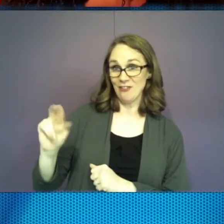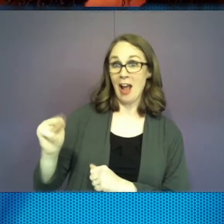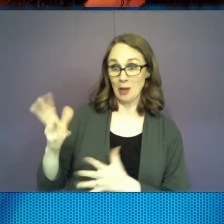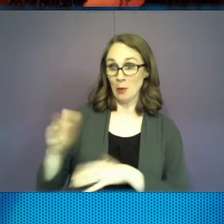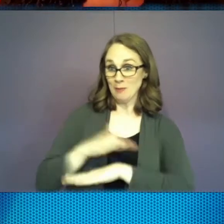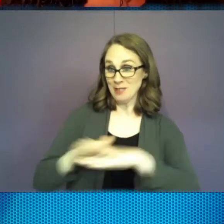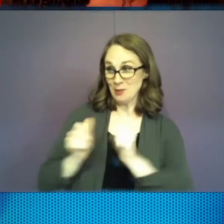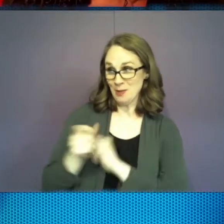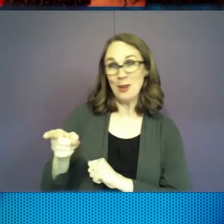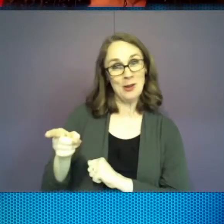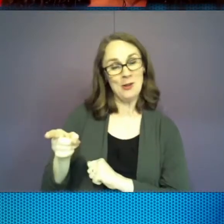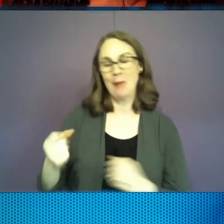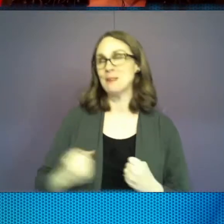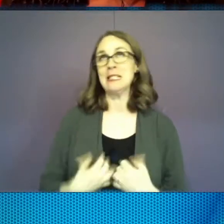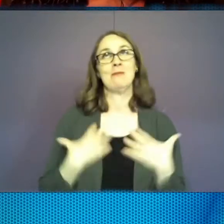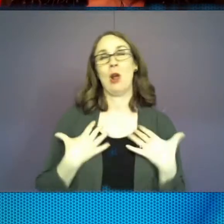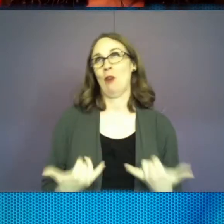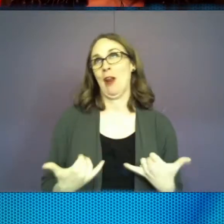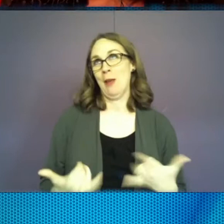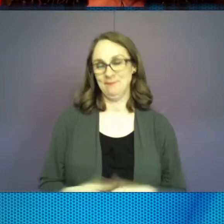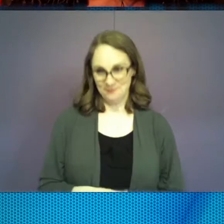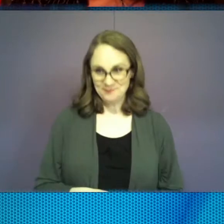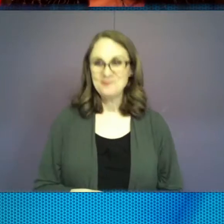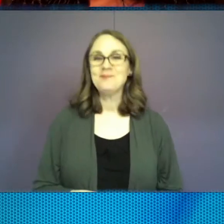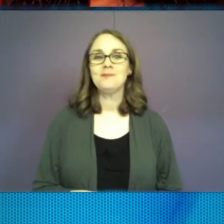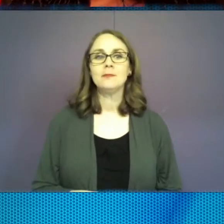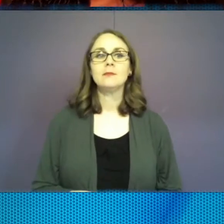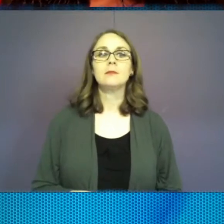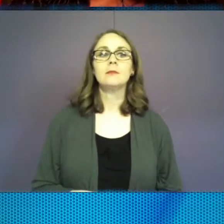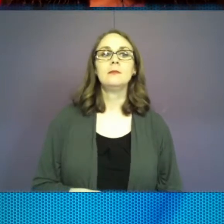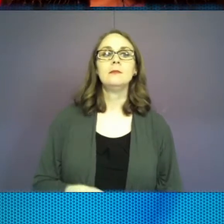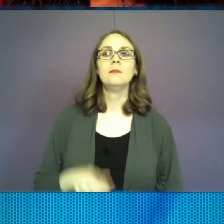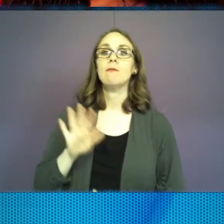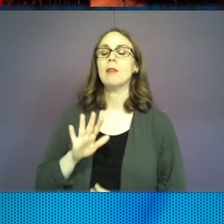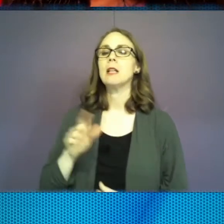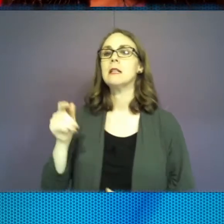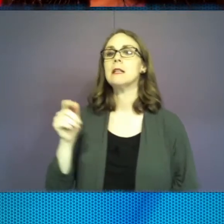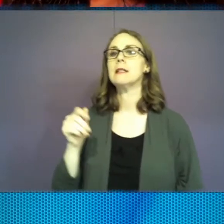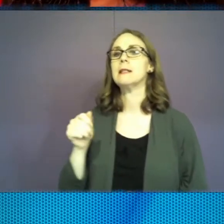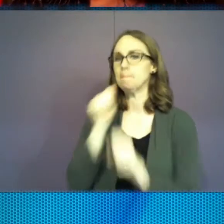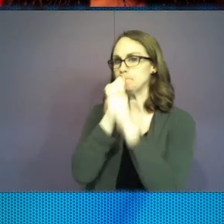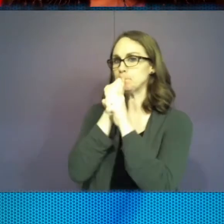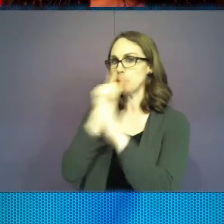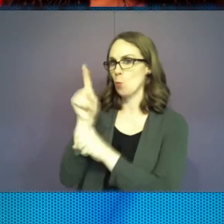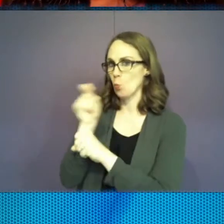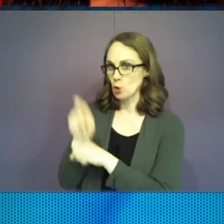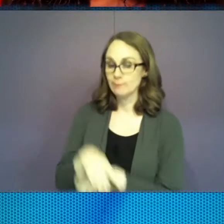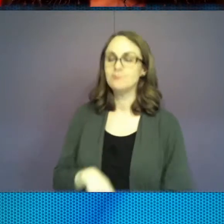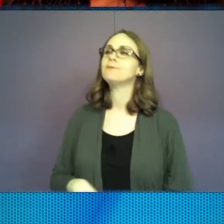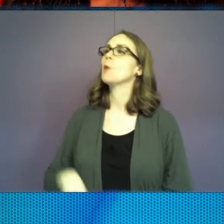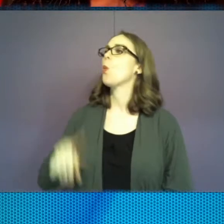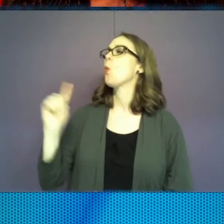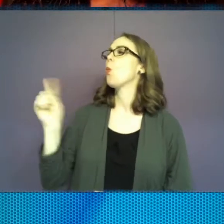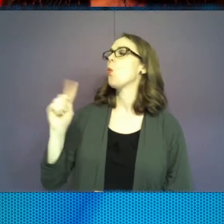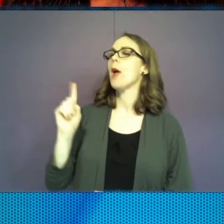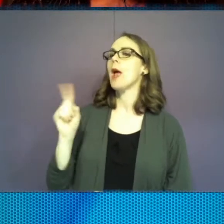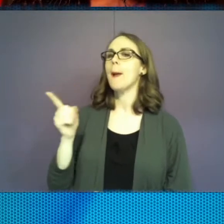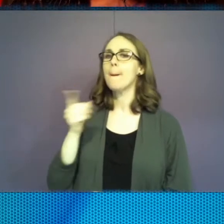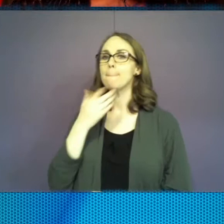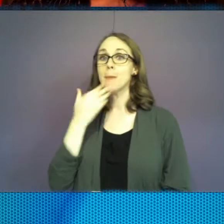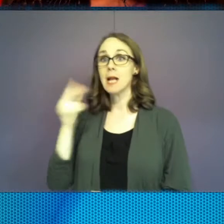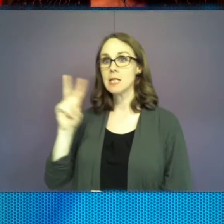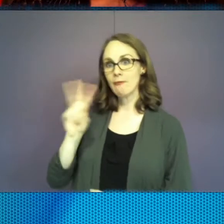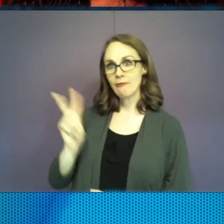you. I'm inspired right now. This is an anonymous question. Where is the best